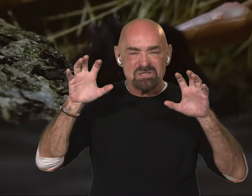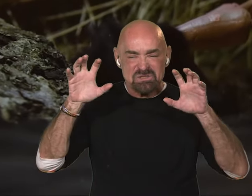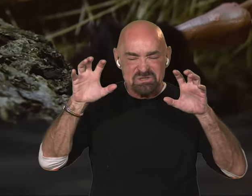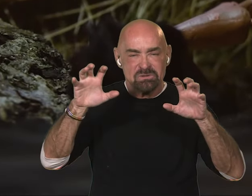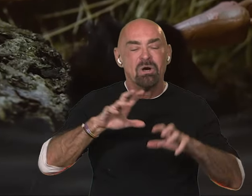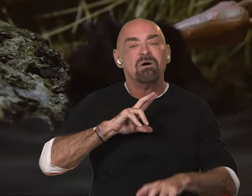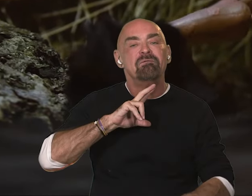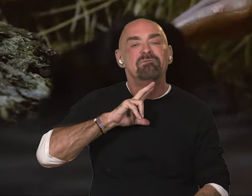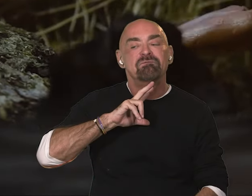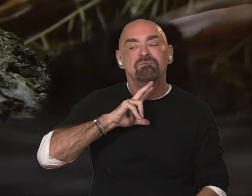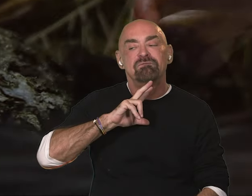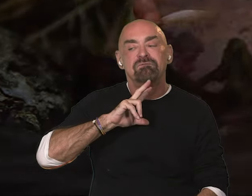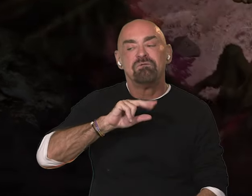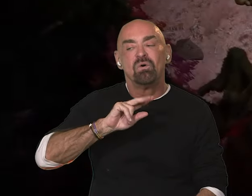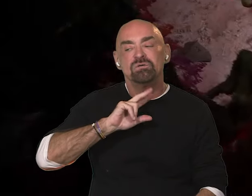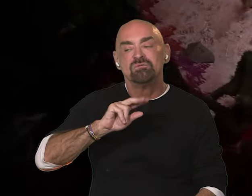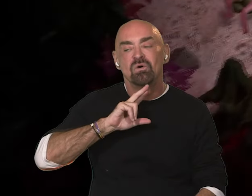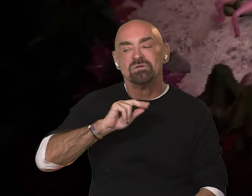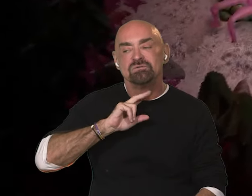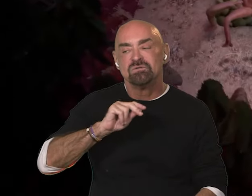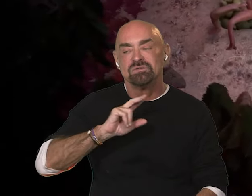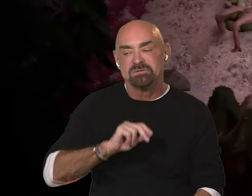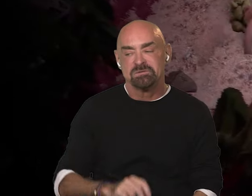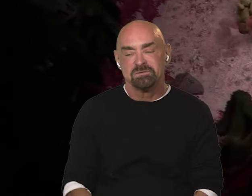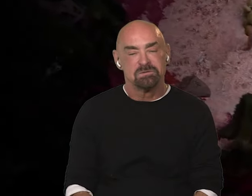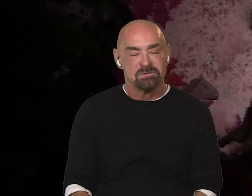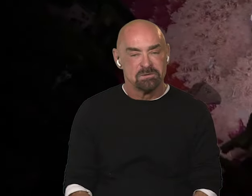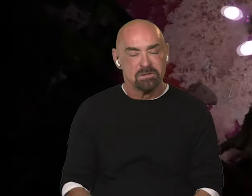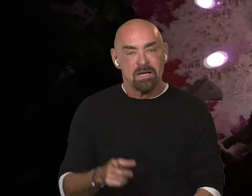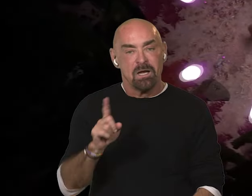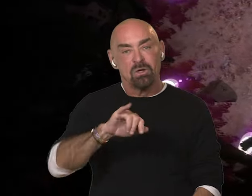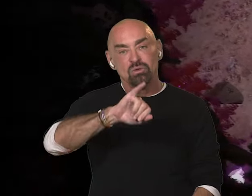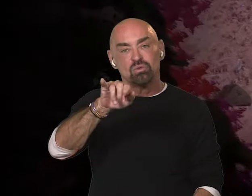the varied and sometimes grotesque bosses the game is replete with.